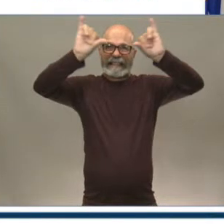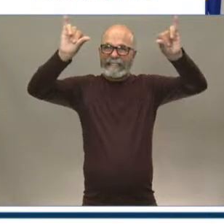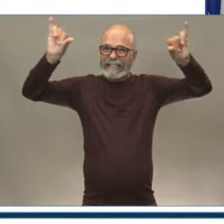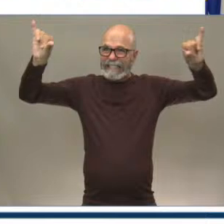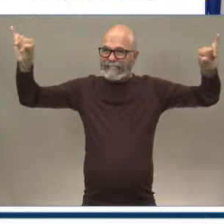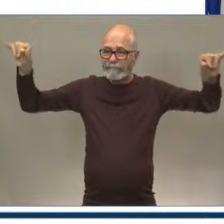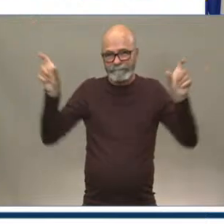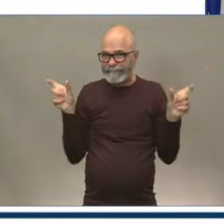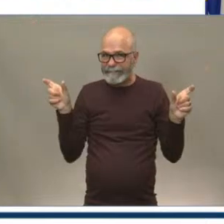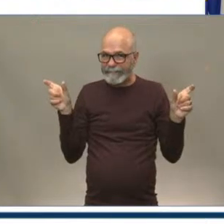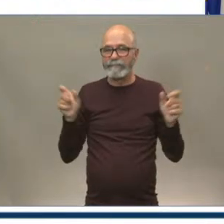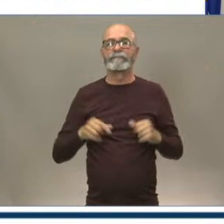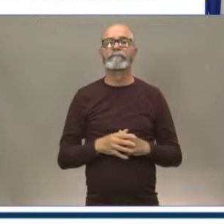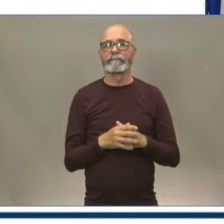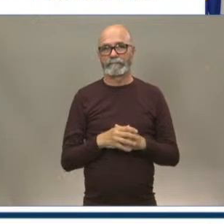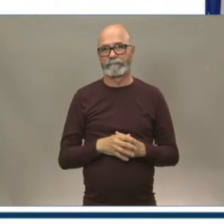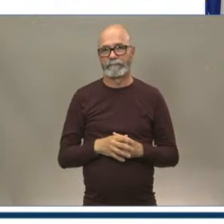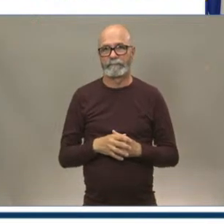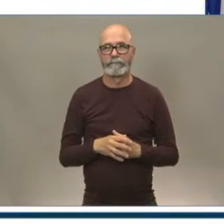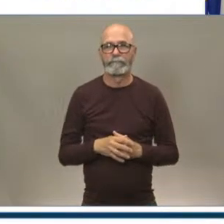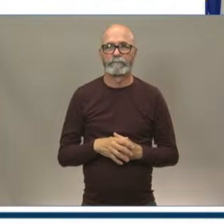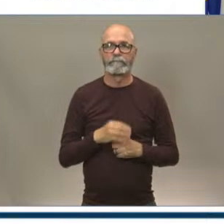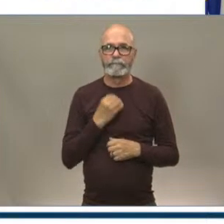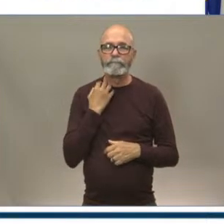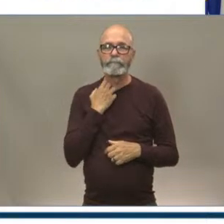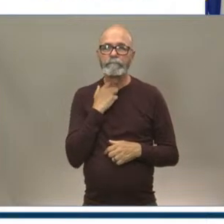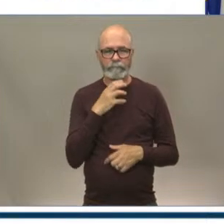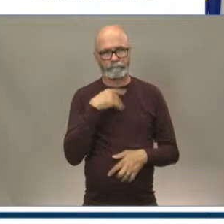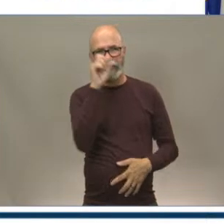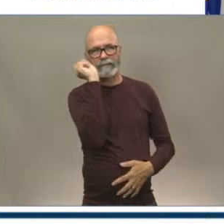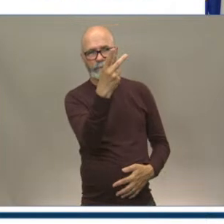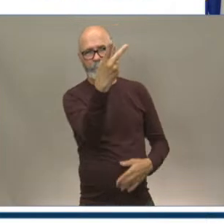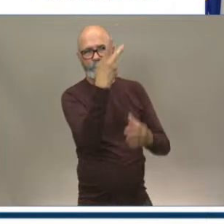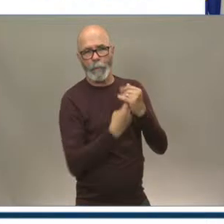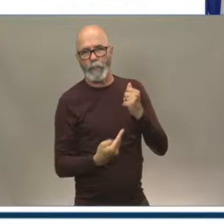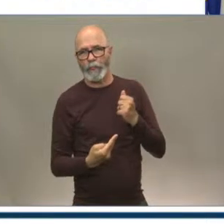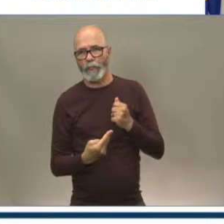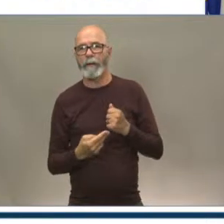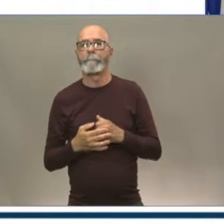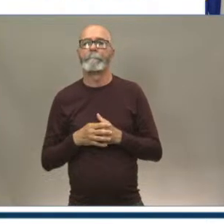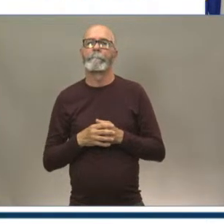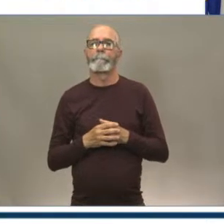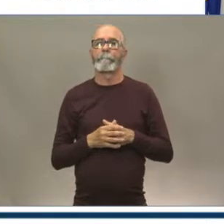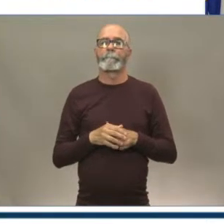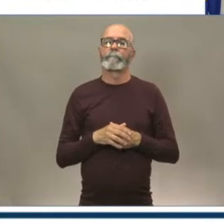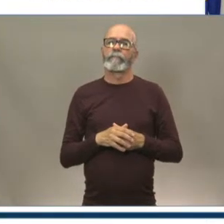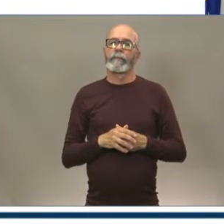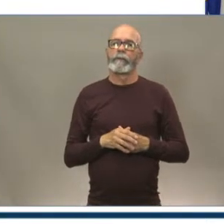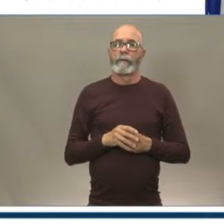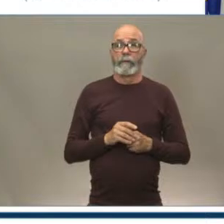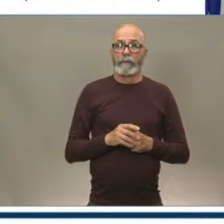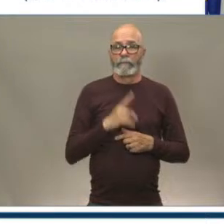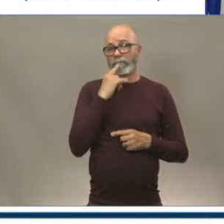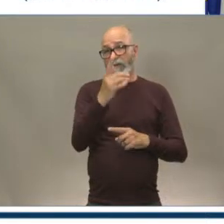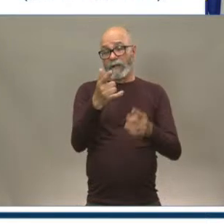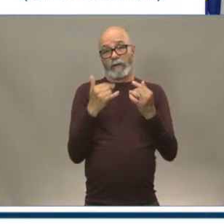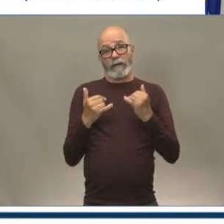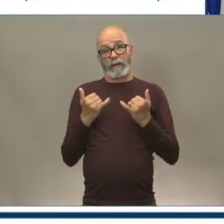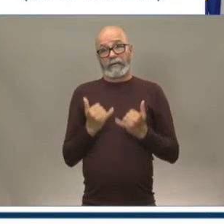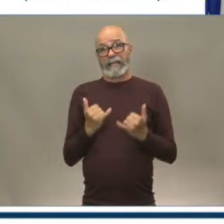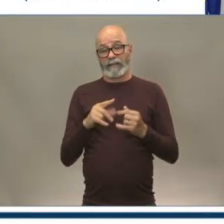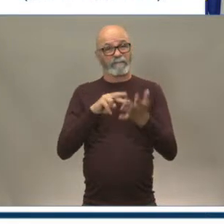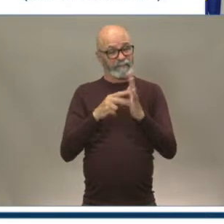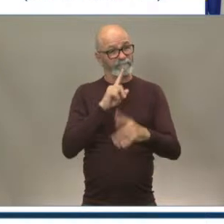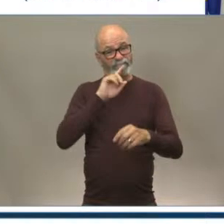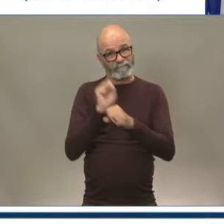This is for Dr. Strang and Premier Rankin. The tone of today's briefing is very serious. What do you want